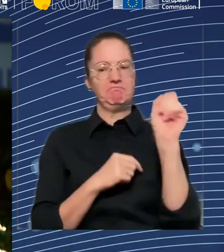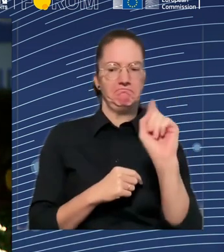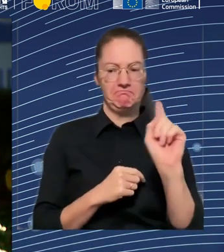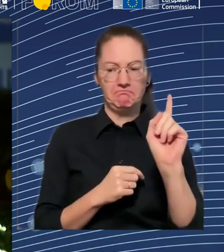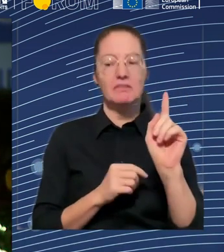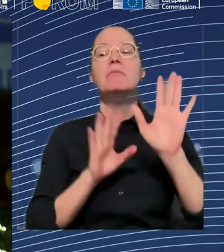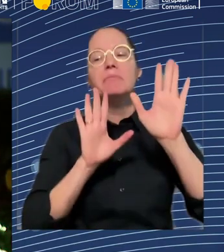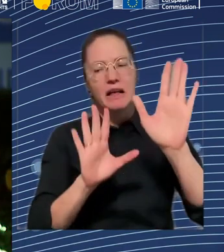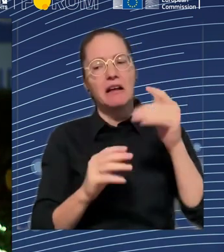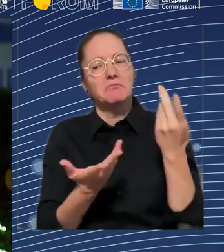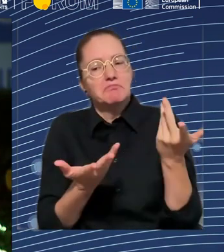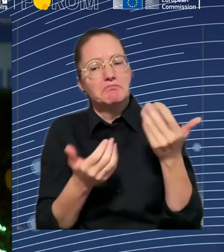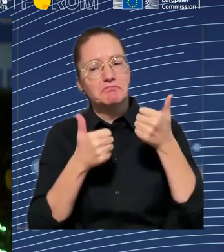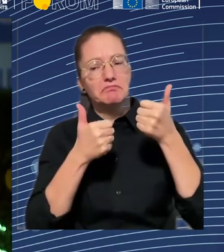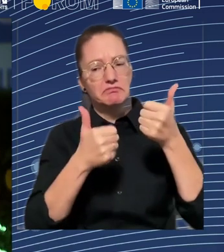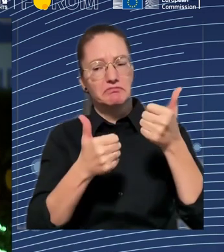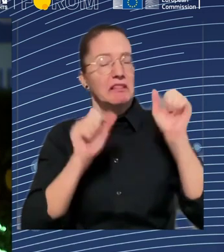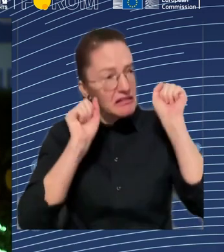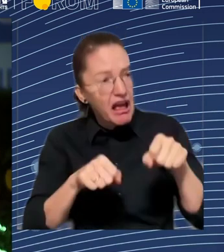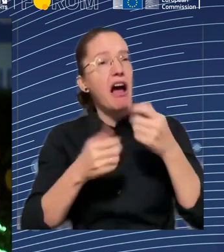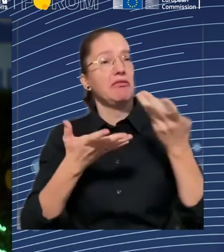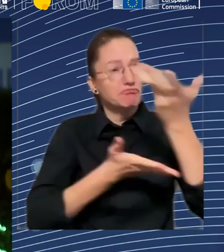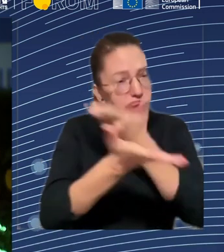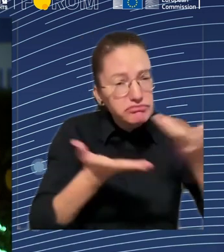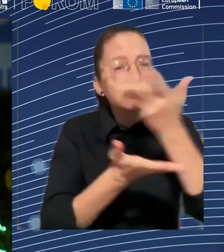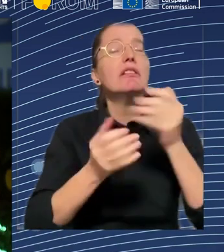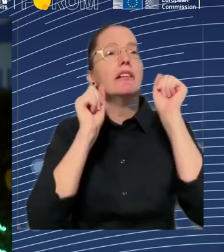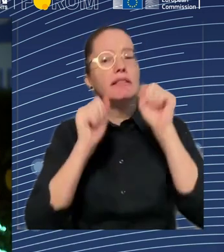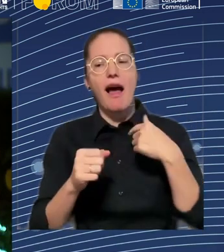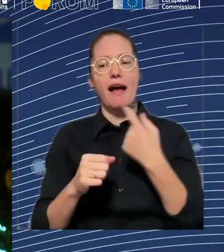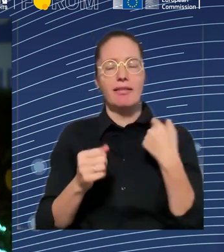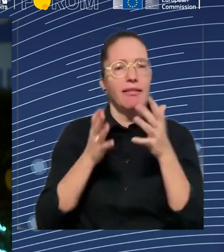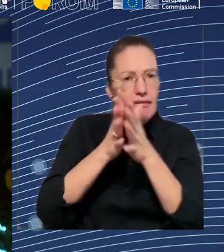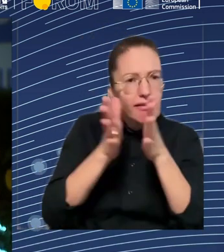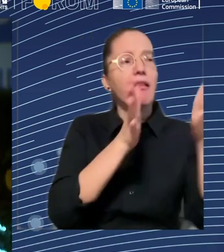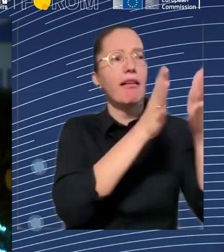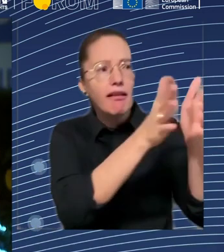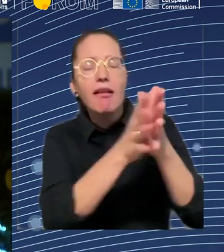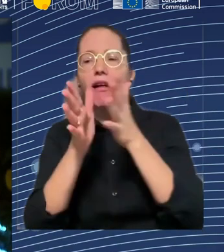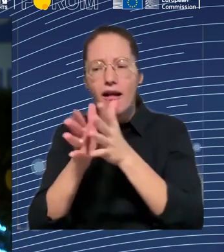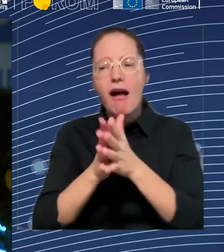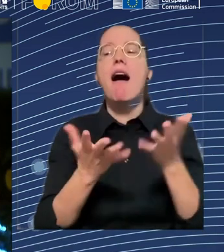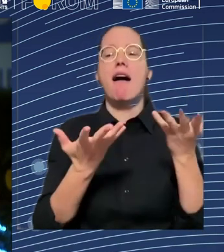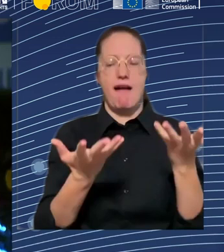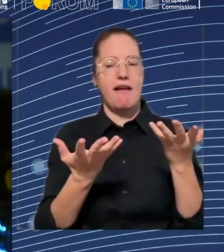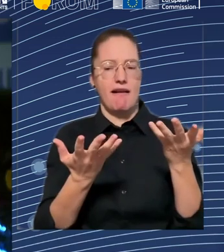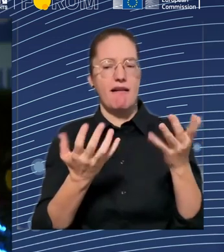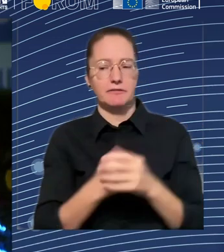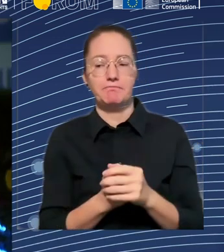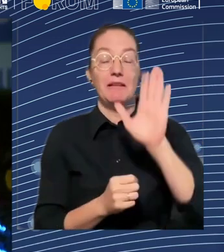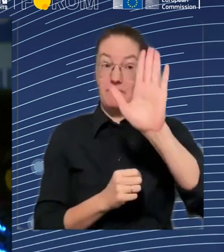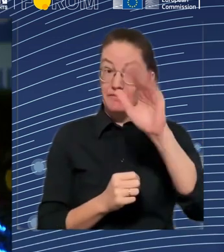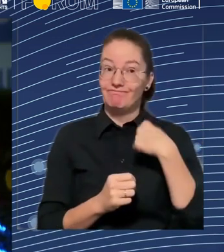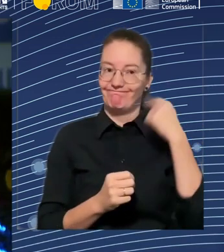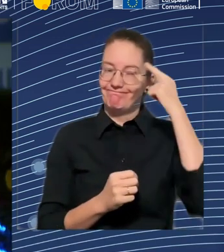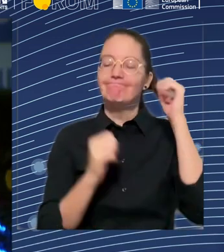key. I've seen it. We have taken on more than 120 new artificial intelligence specialists. We have